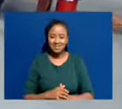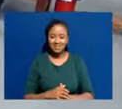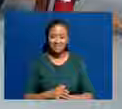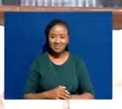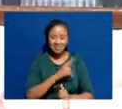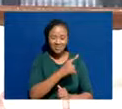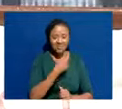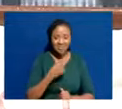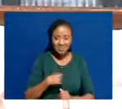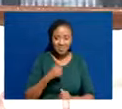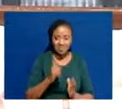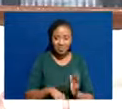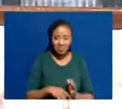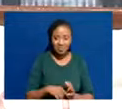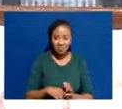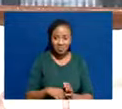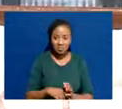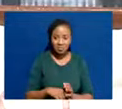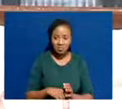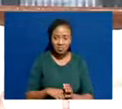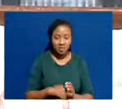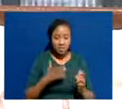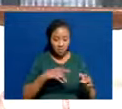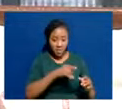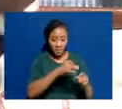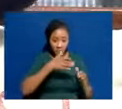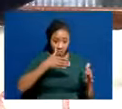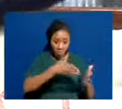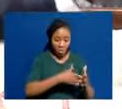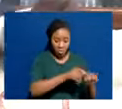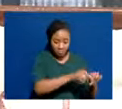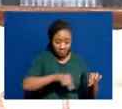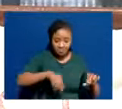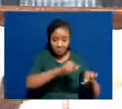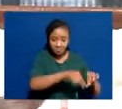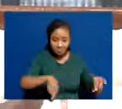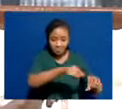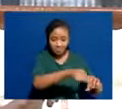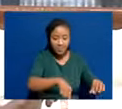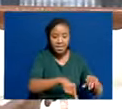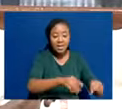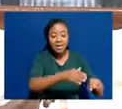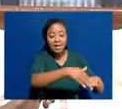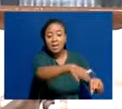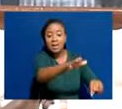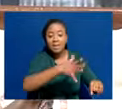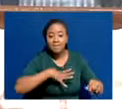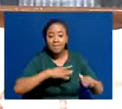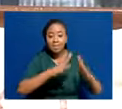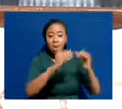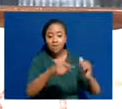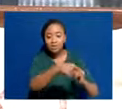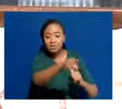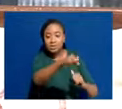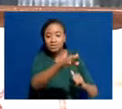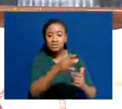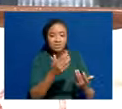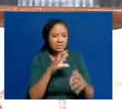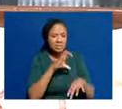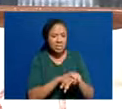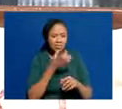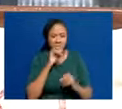does when you do that, then those downstream don't get the water. Yes. And so in some of those areas, we're concreting the pipeline. There's a new line